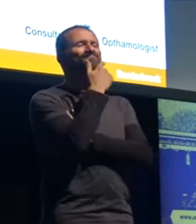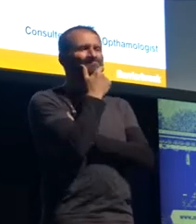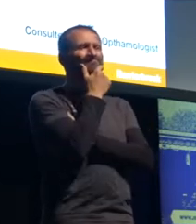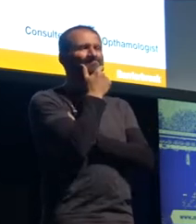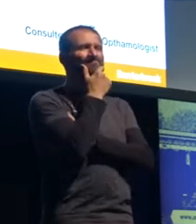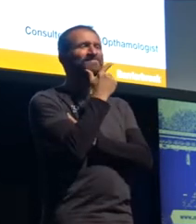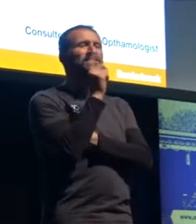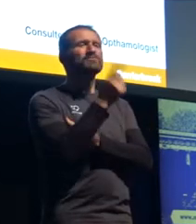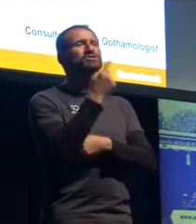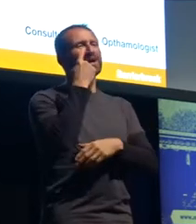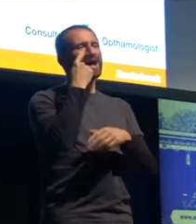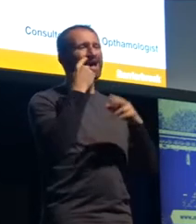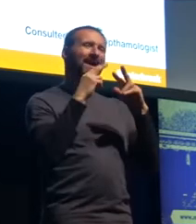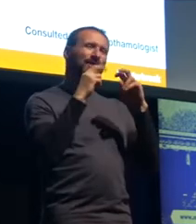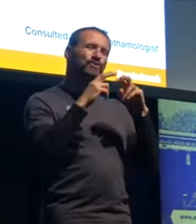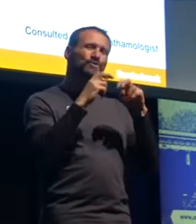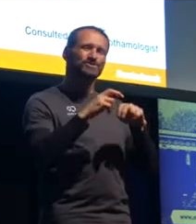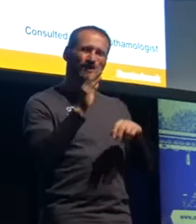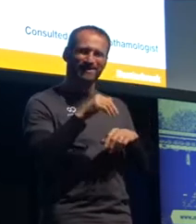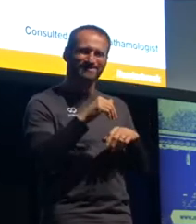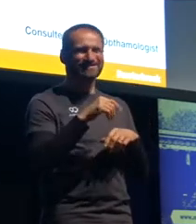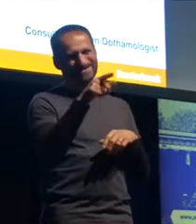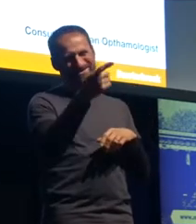eye exam. So I got my eyes checked.